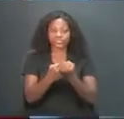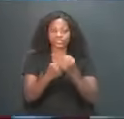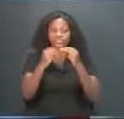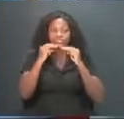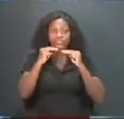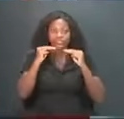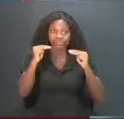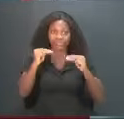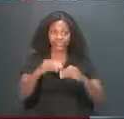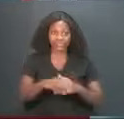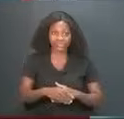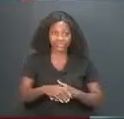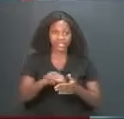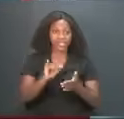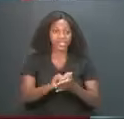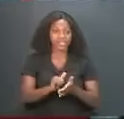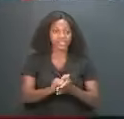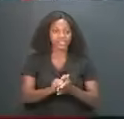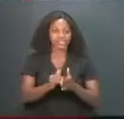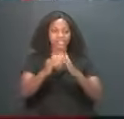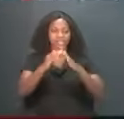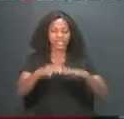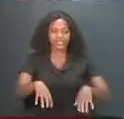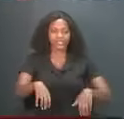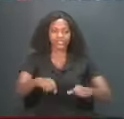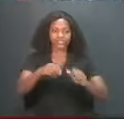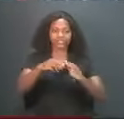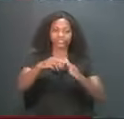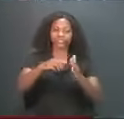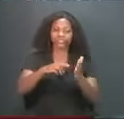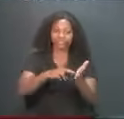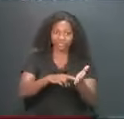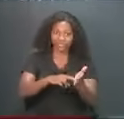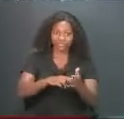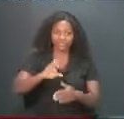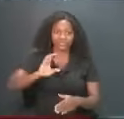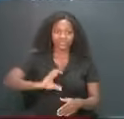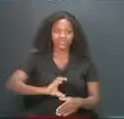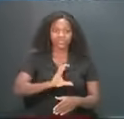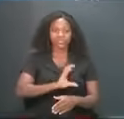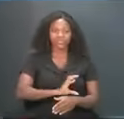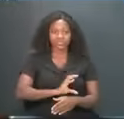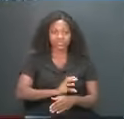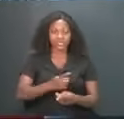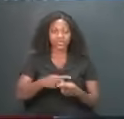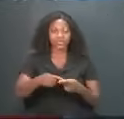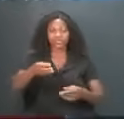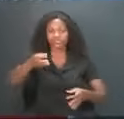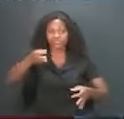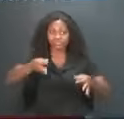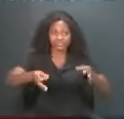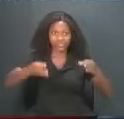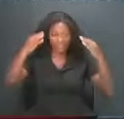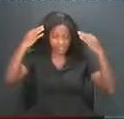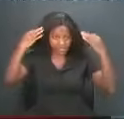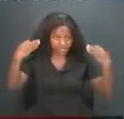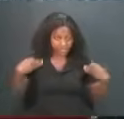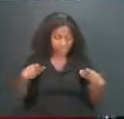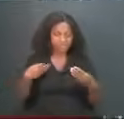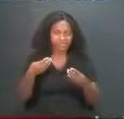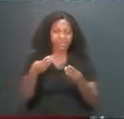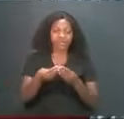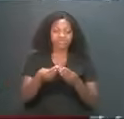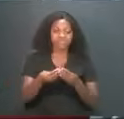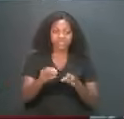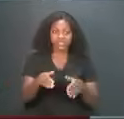motion that this Honorable House adopts the report of the Committee on Judiciary on the allocation of the